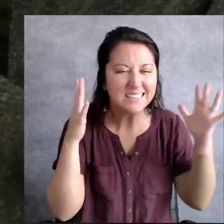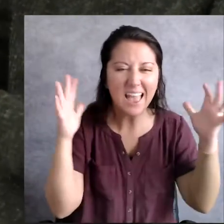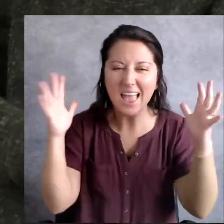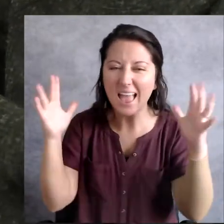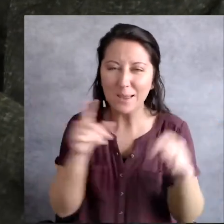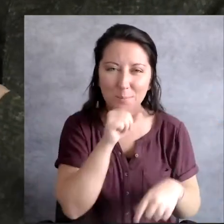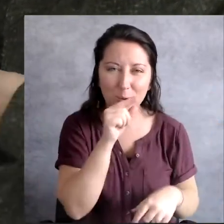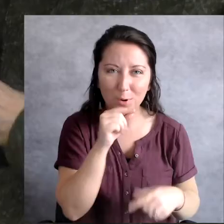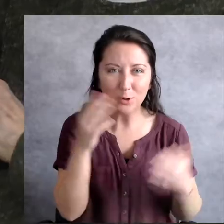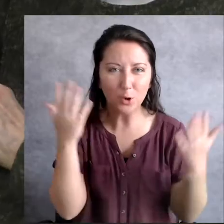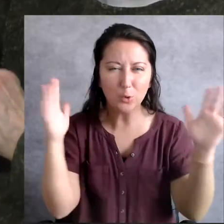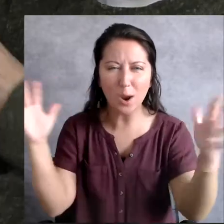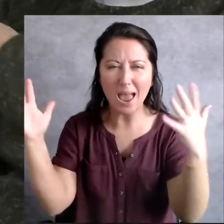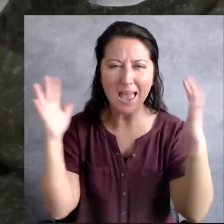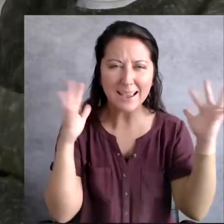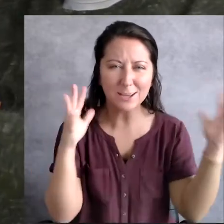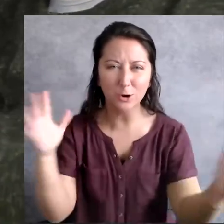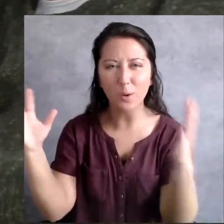hooray.